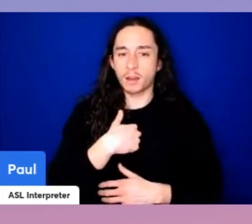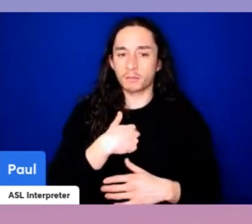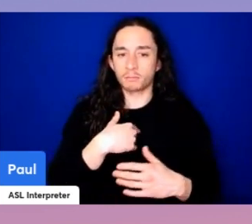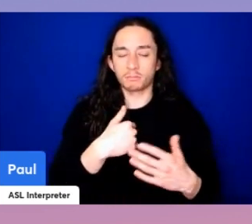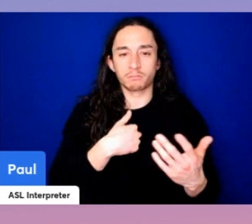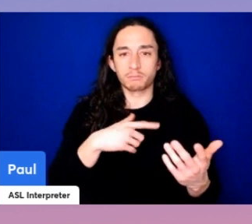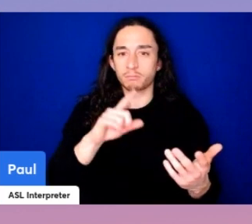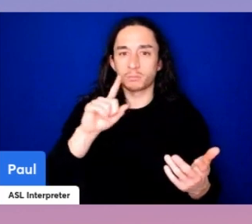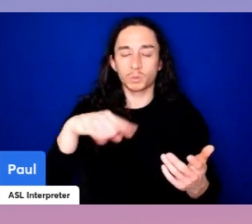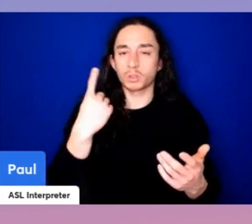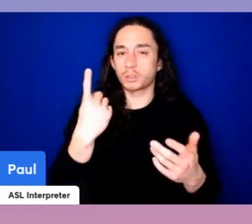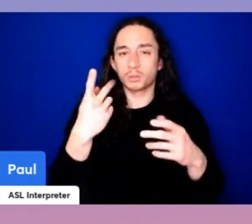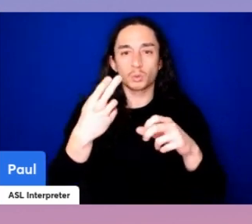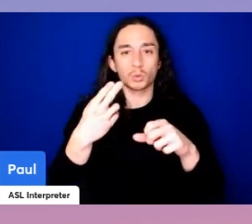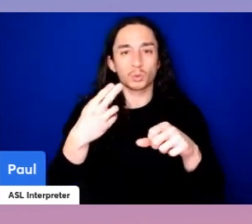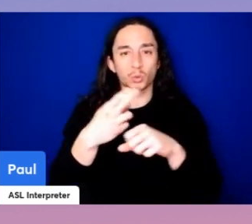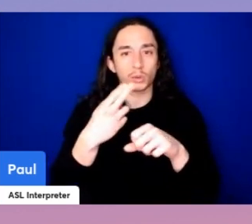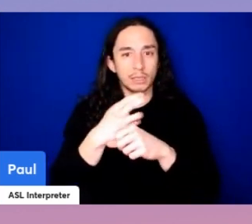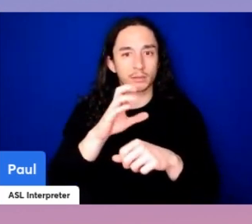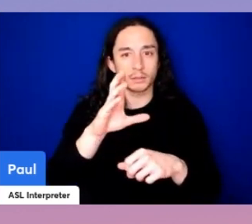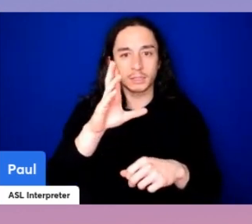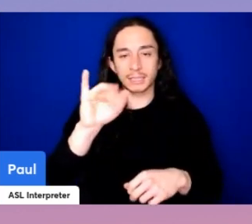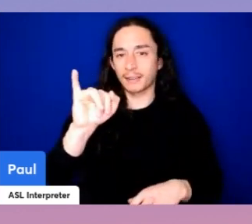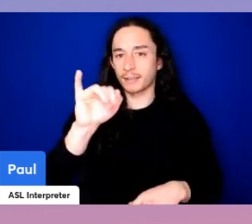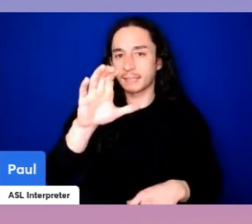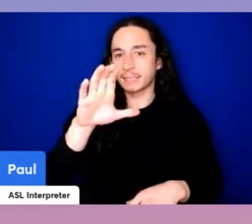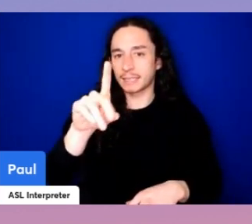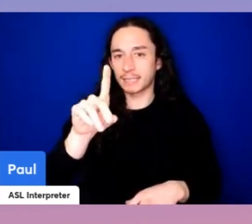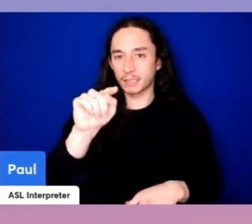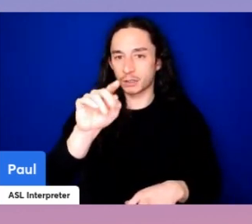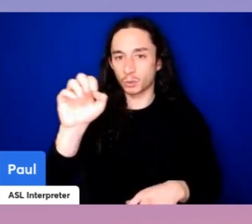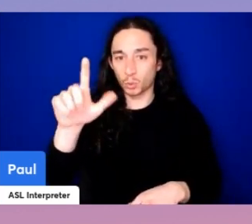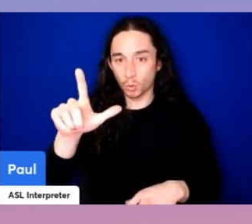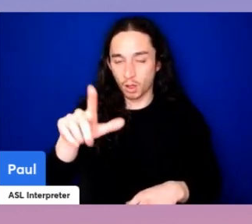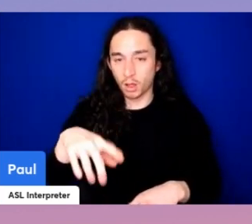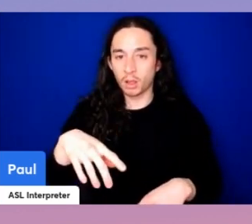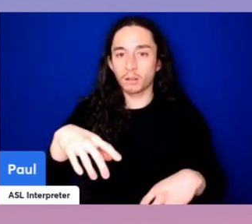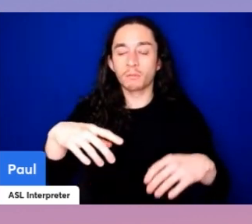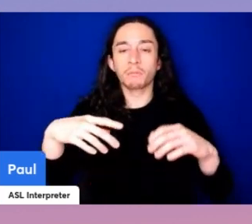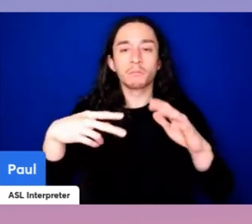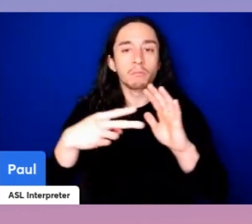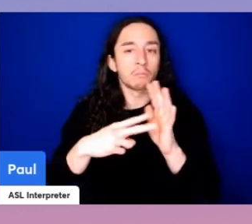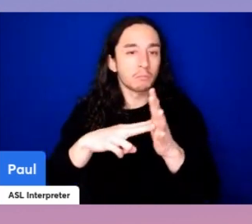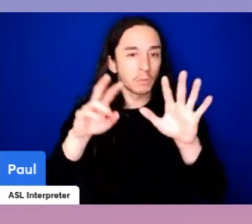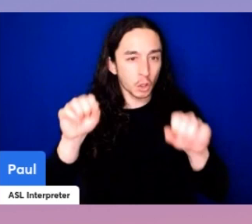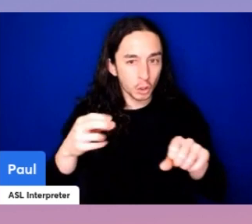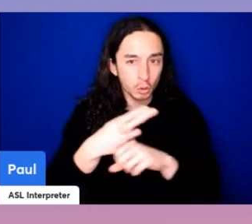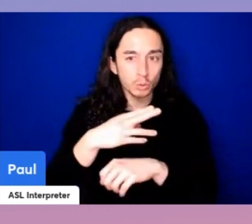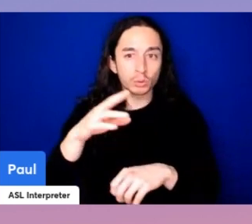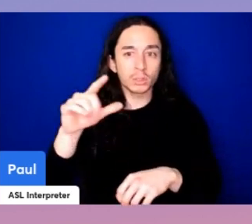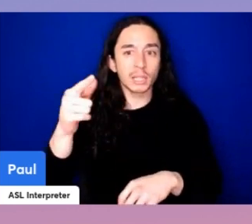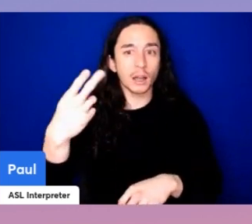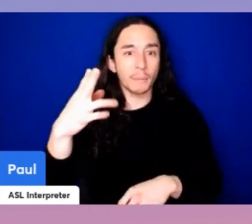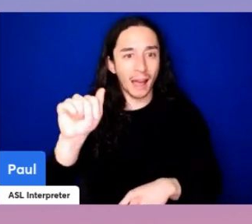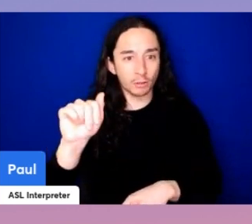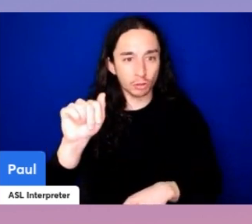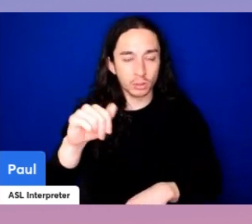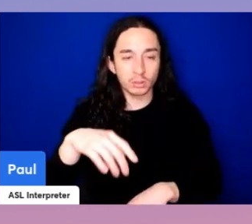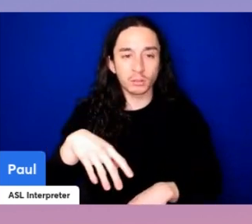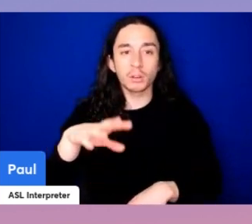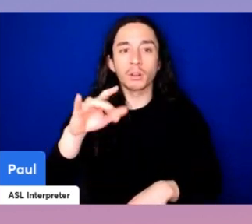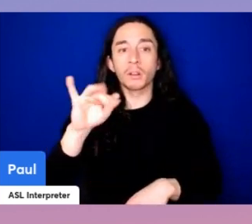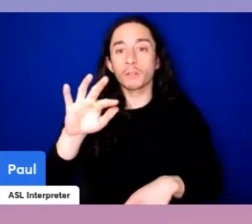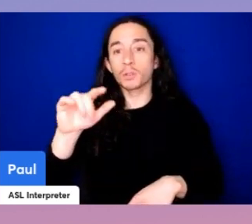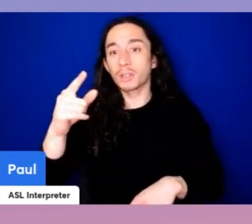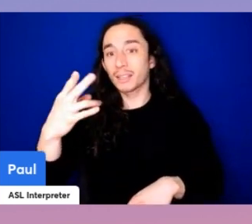using CI/CD tools. Yeah, for example, you can use the GitHub Action if you use GitHub as the